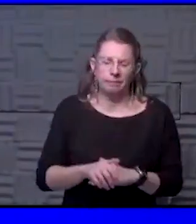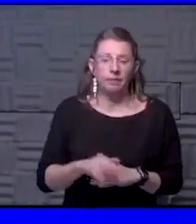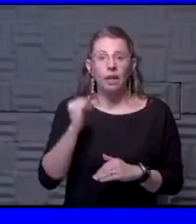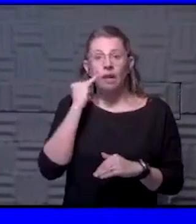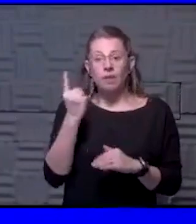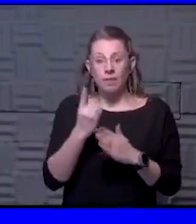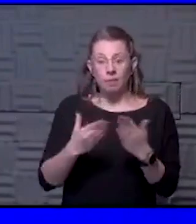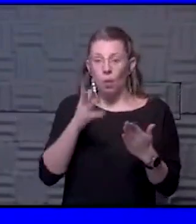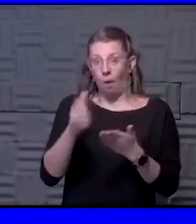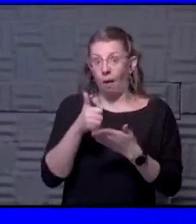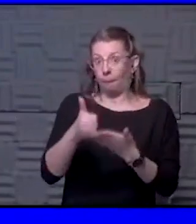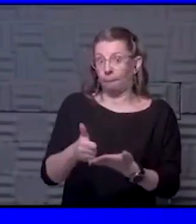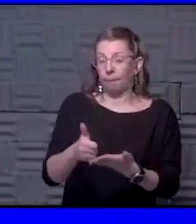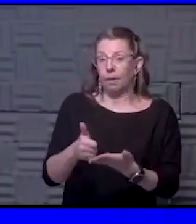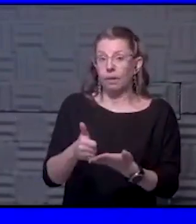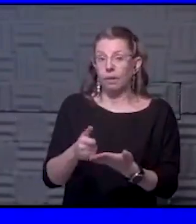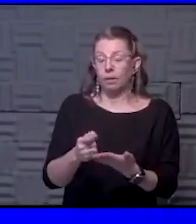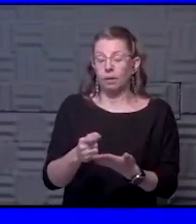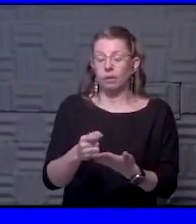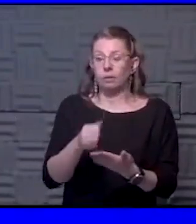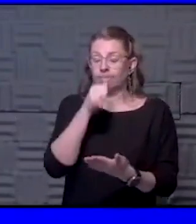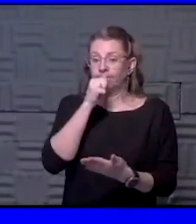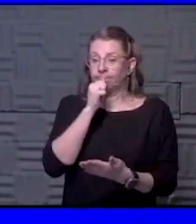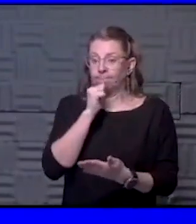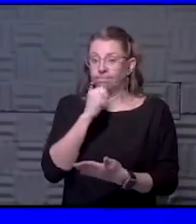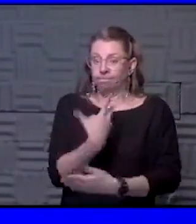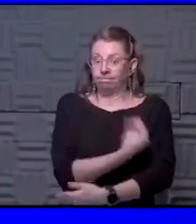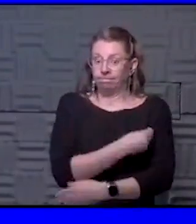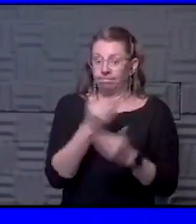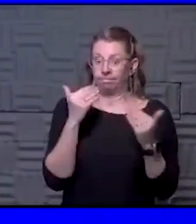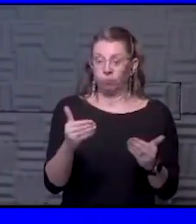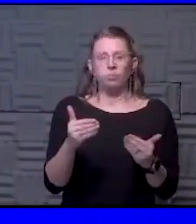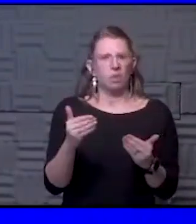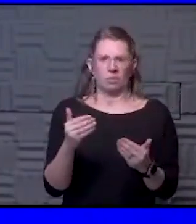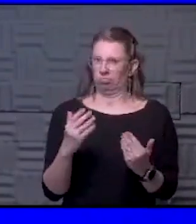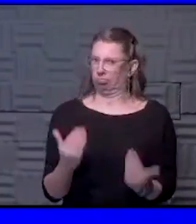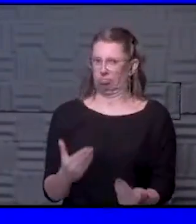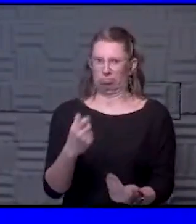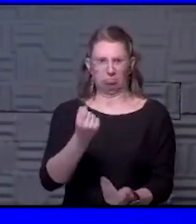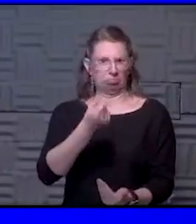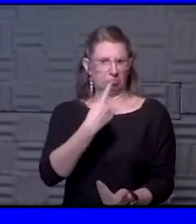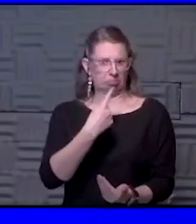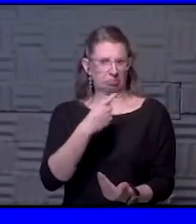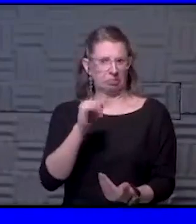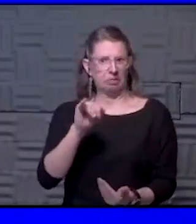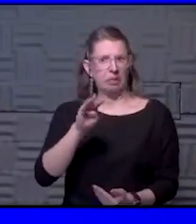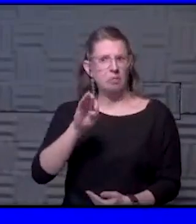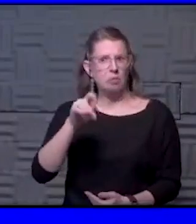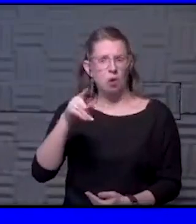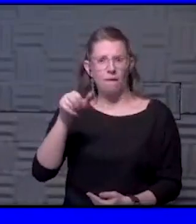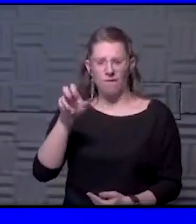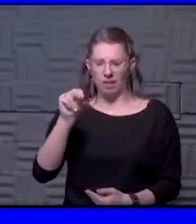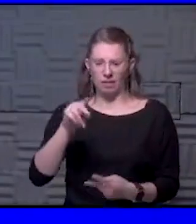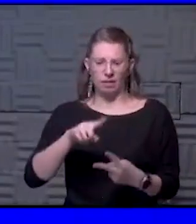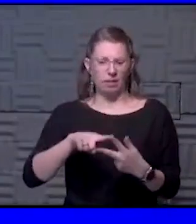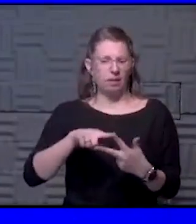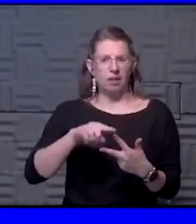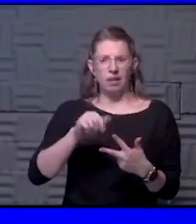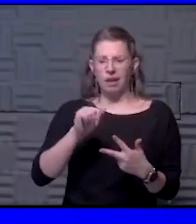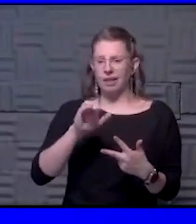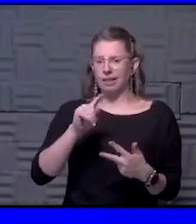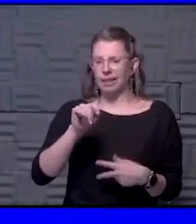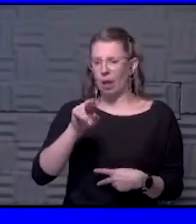something that's going to help you be able to take the shot, then you should do it. And the same with if it's acetaminophen or